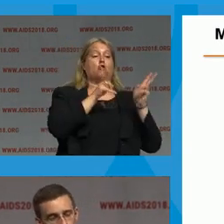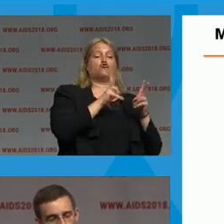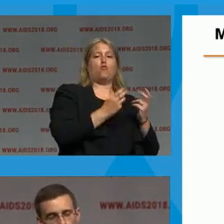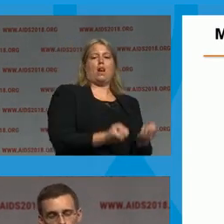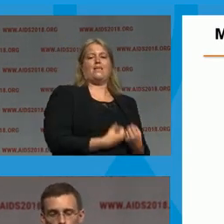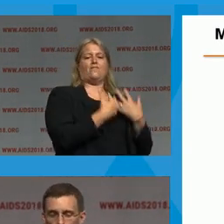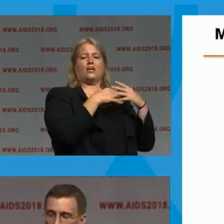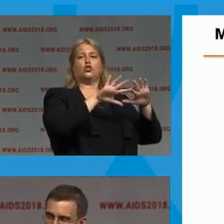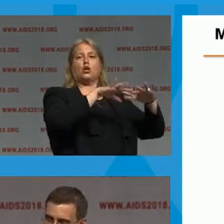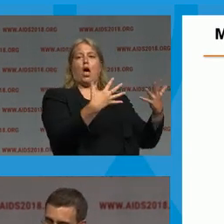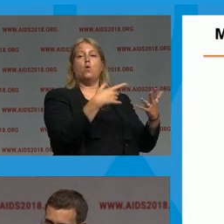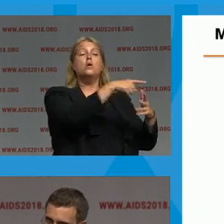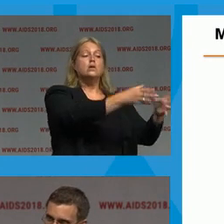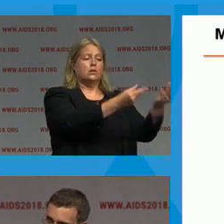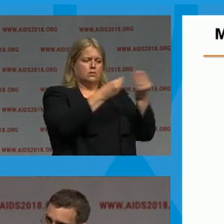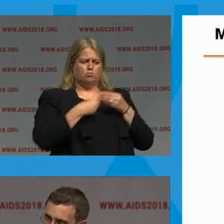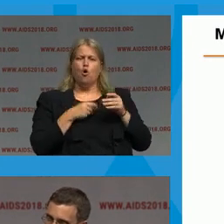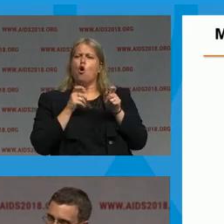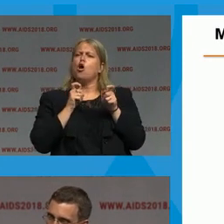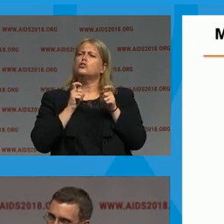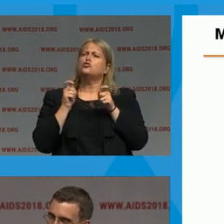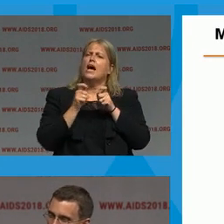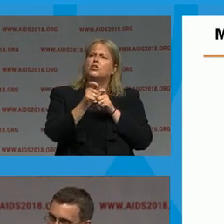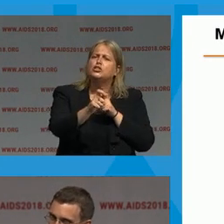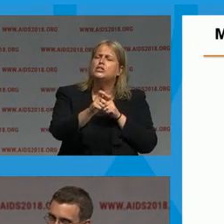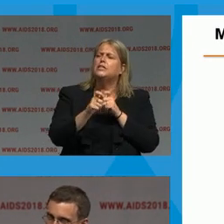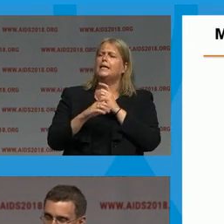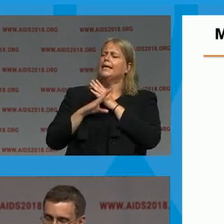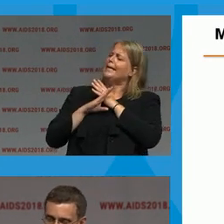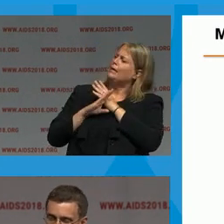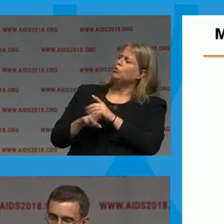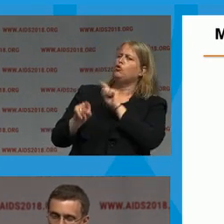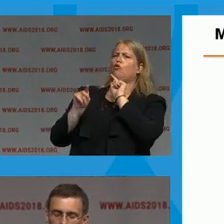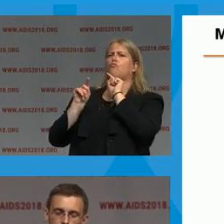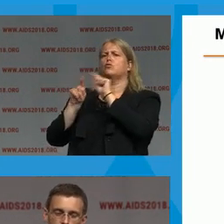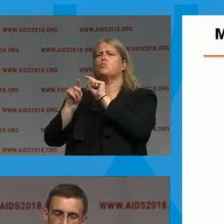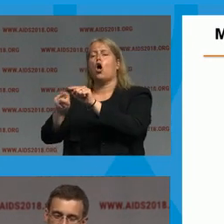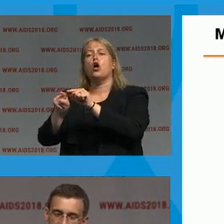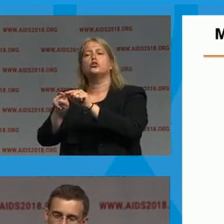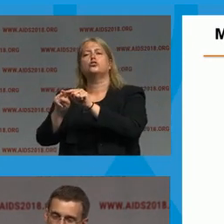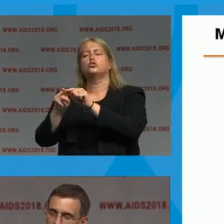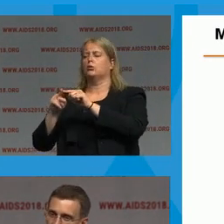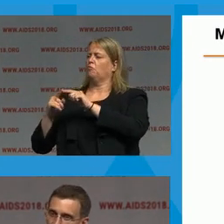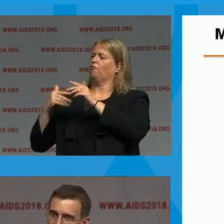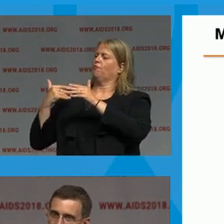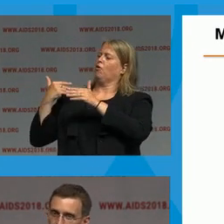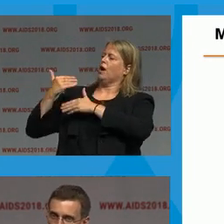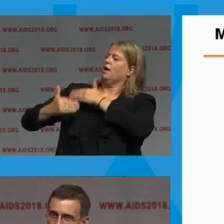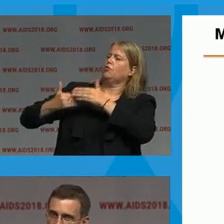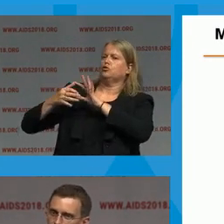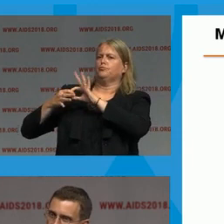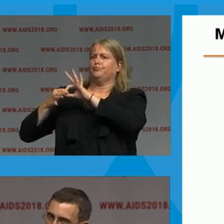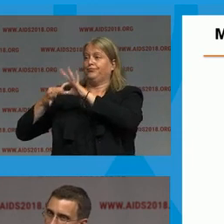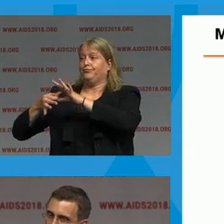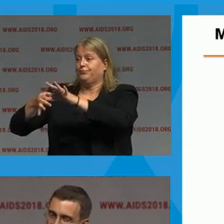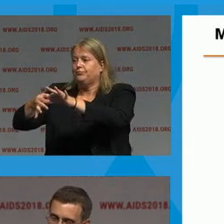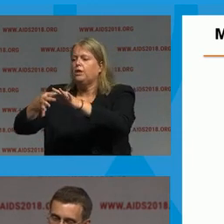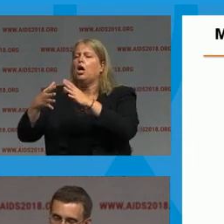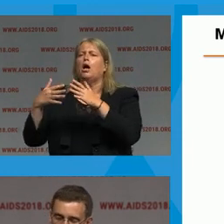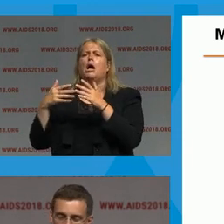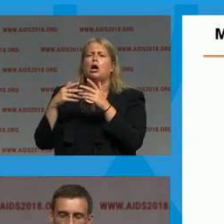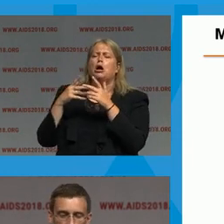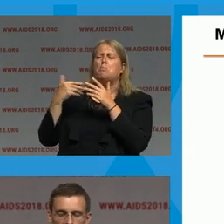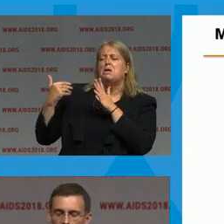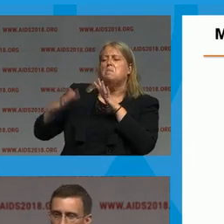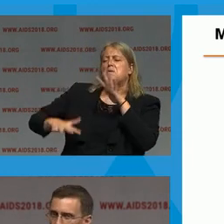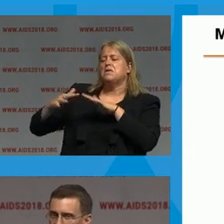a strategy whereby we lead the immune response down an evolutionary pathway through a series of different immunogens, series of